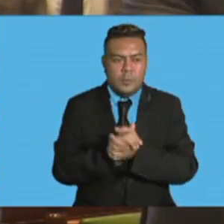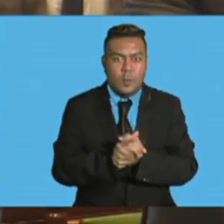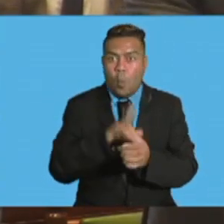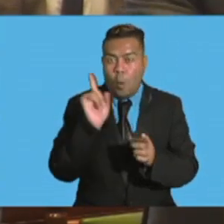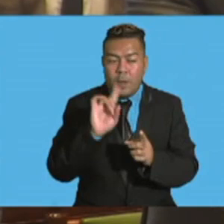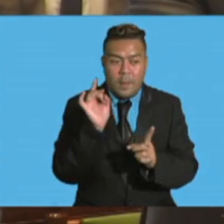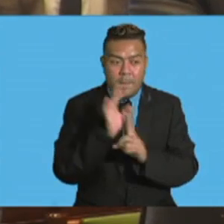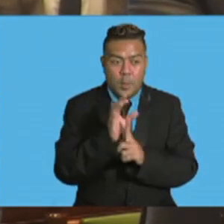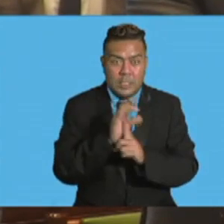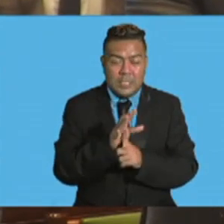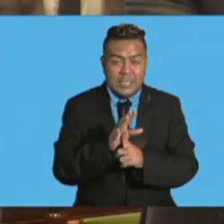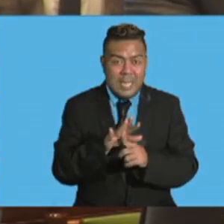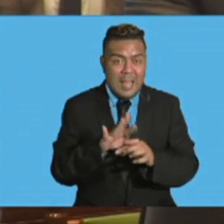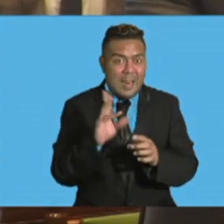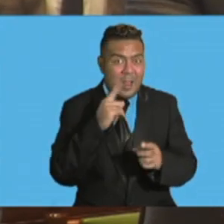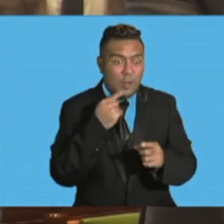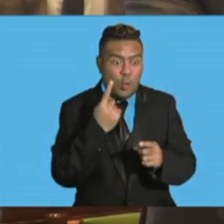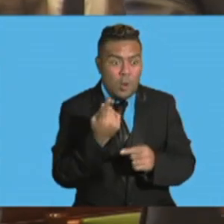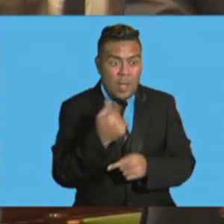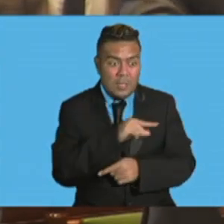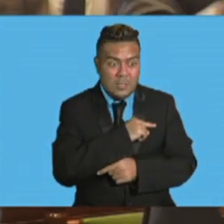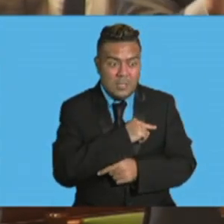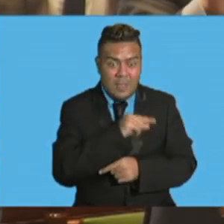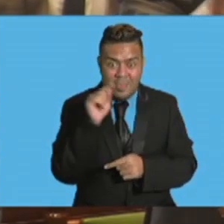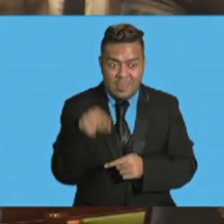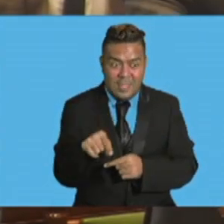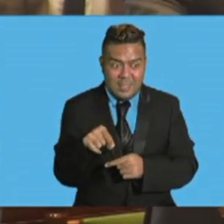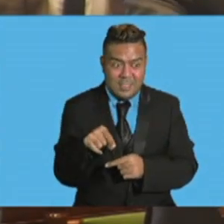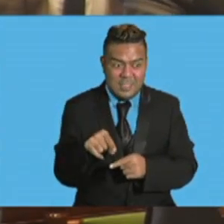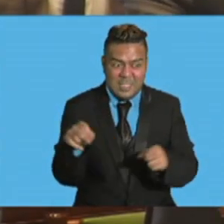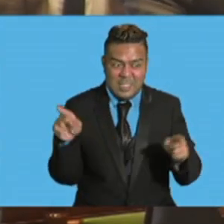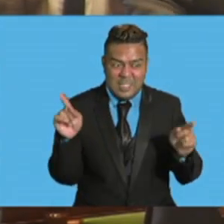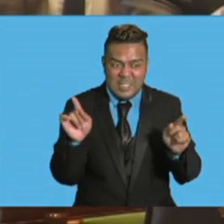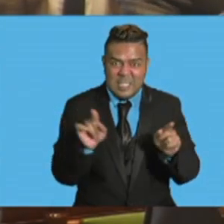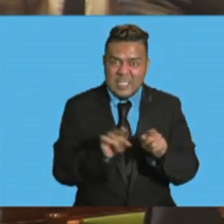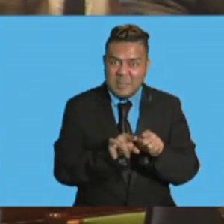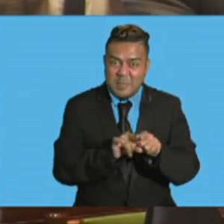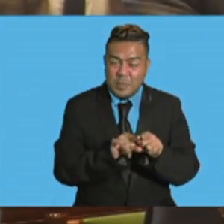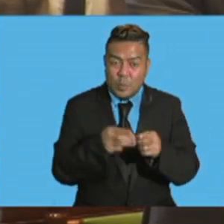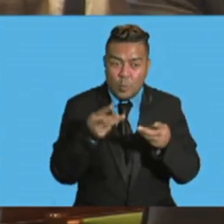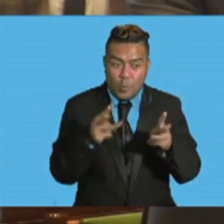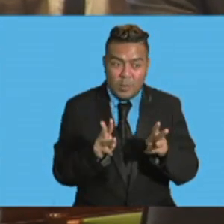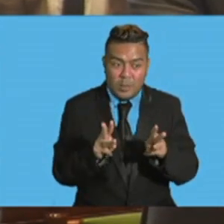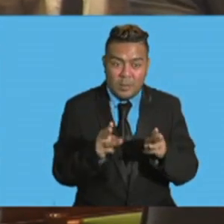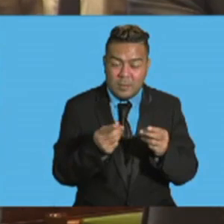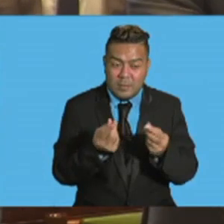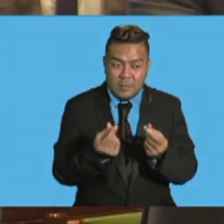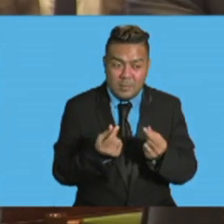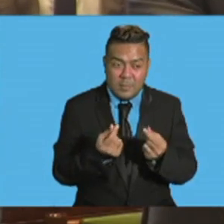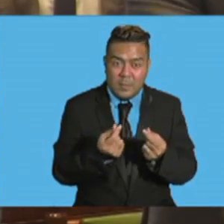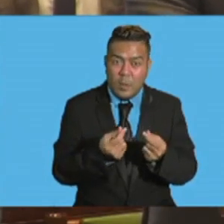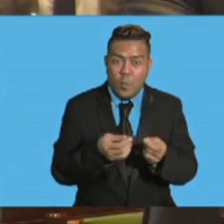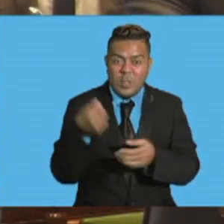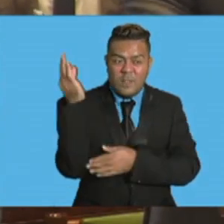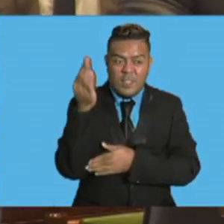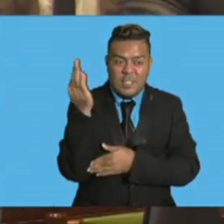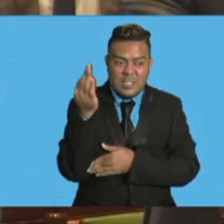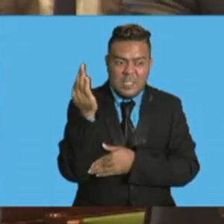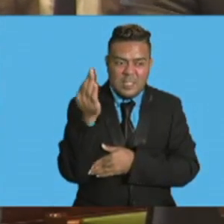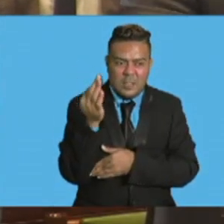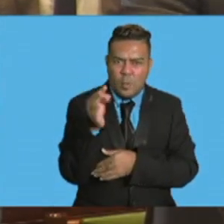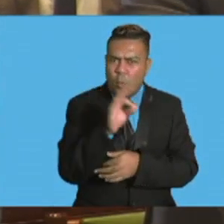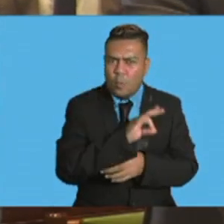that the ADB president and others told us, that the seamless way in the entire conference was facilitated, they said